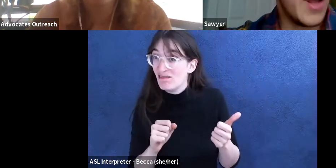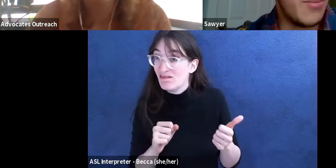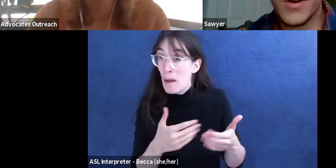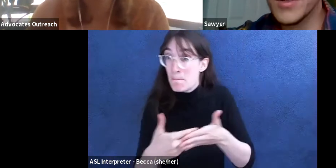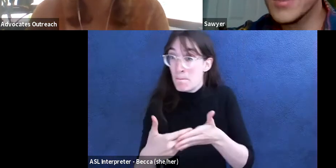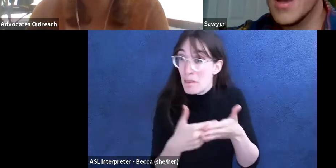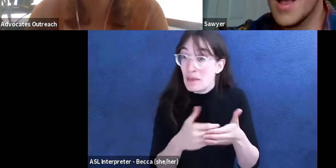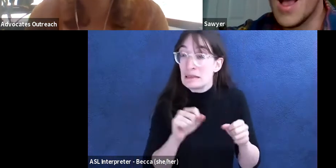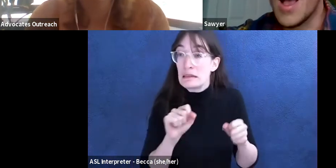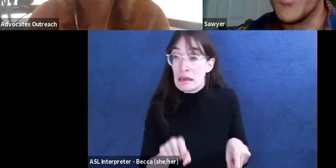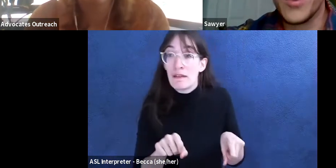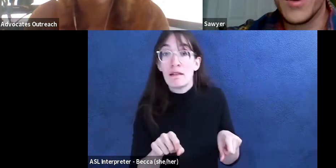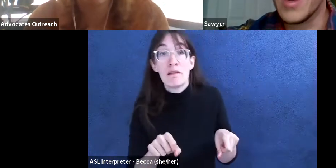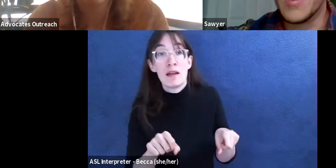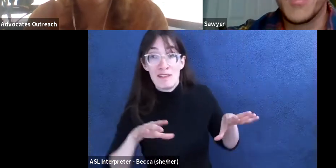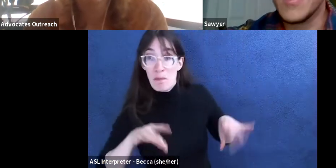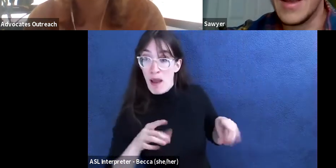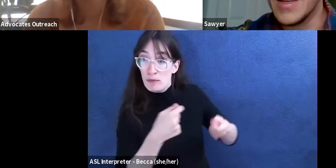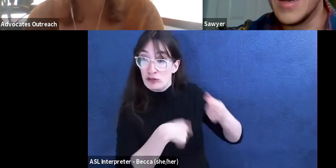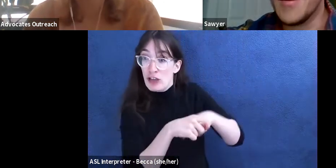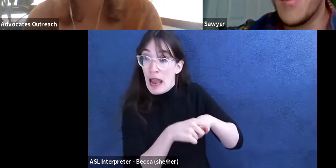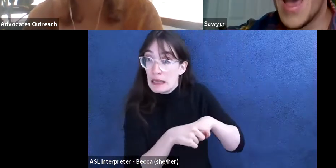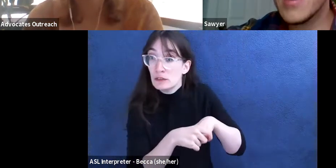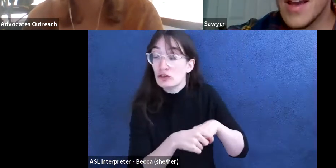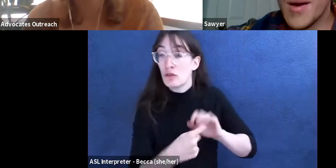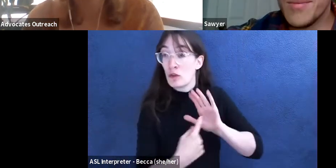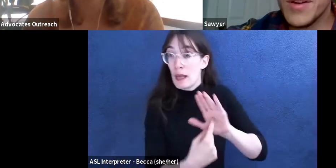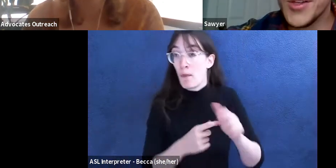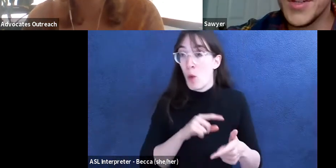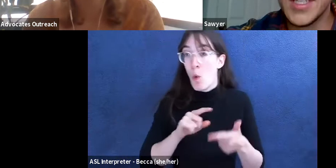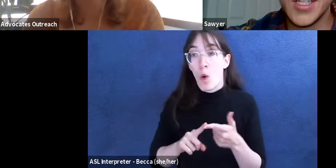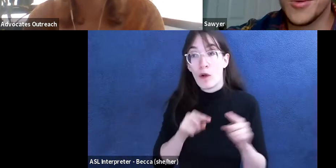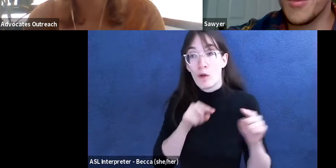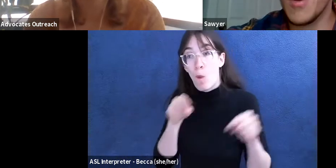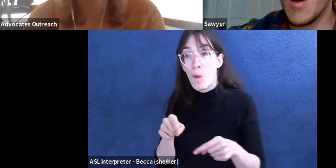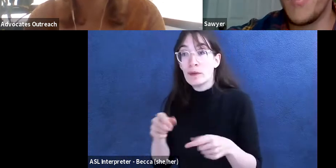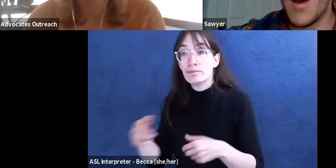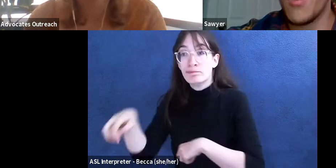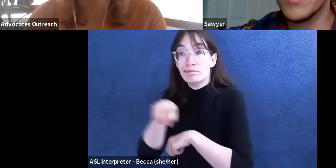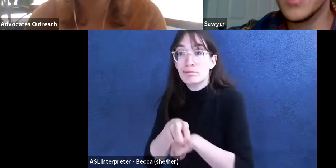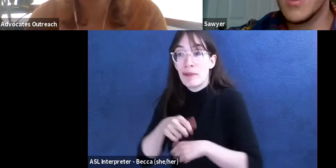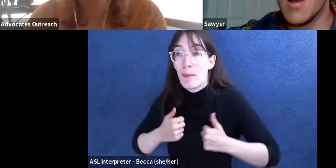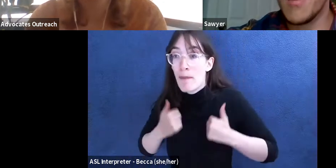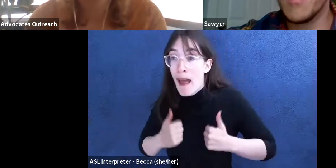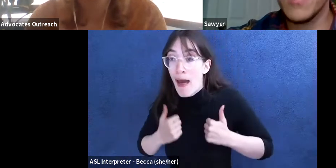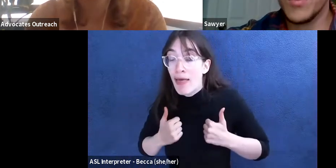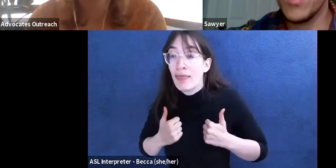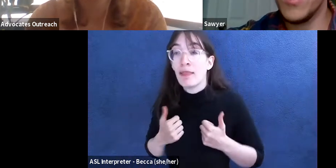your own family, your own context, and what'll work for you.